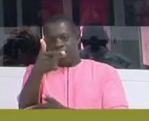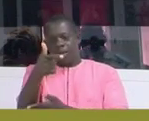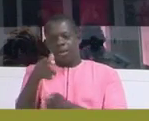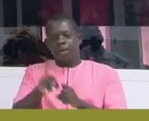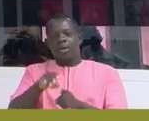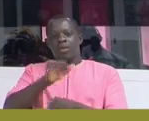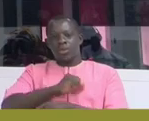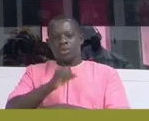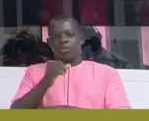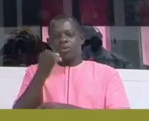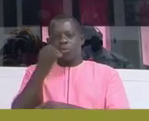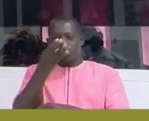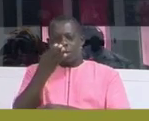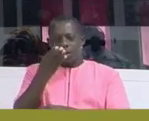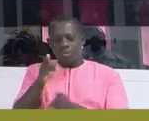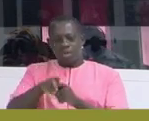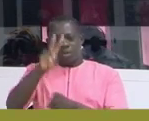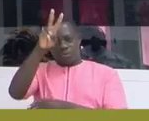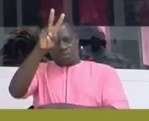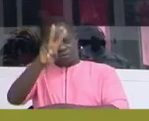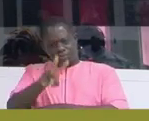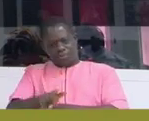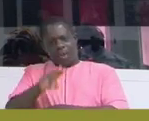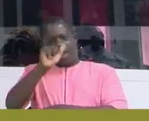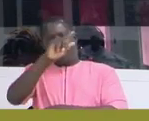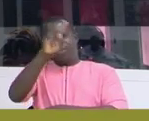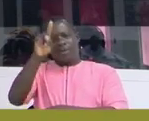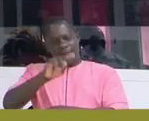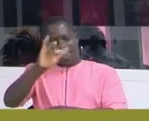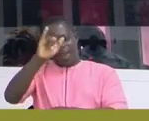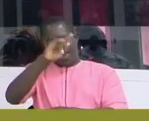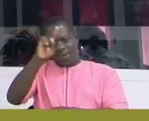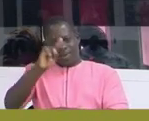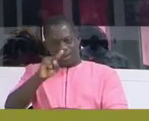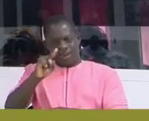After he said that, I looked